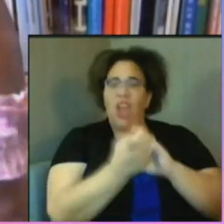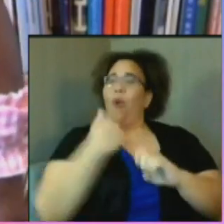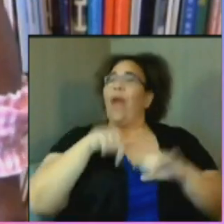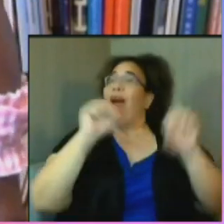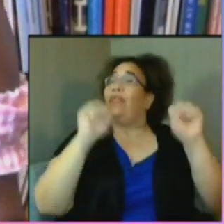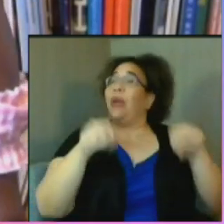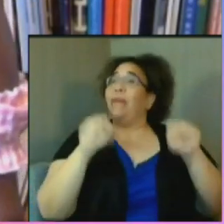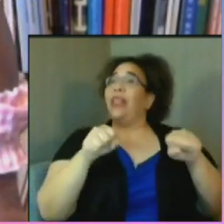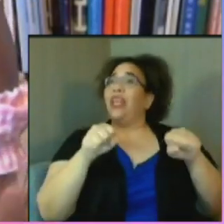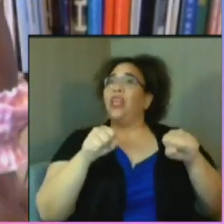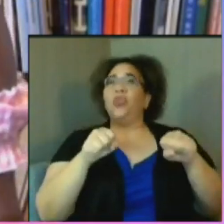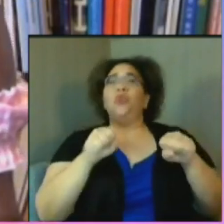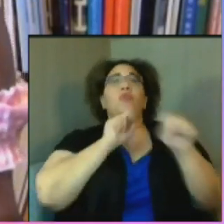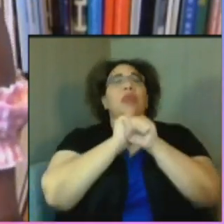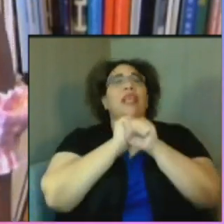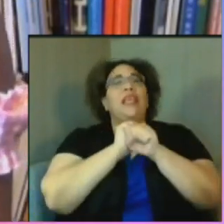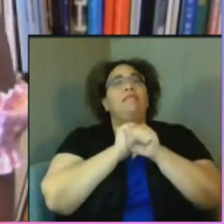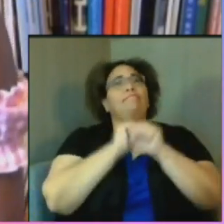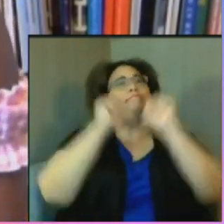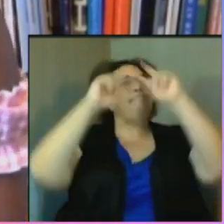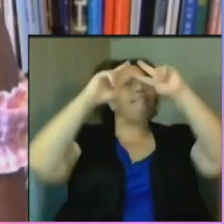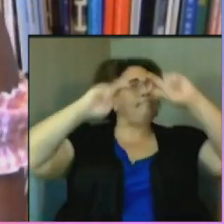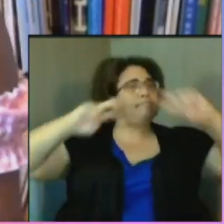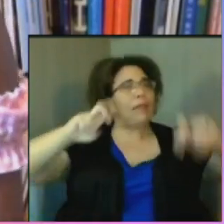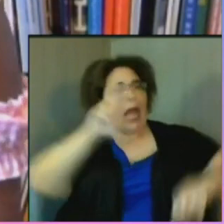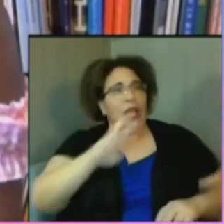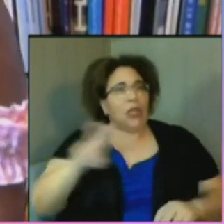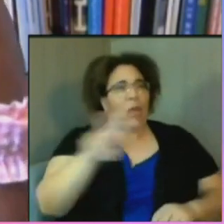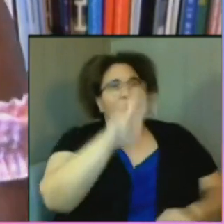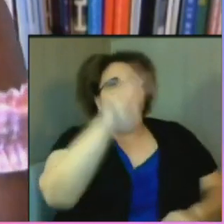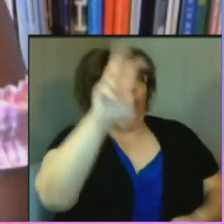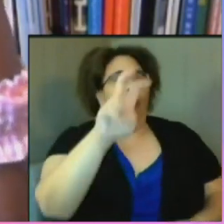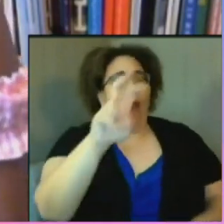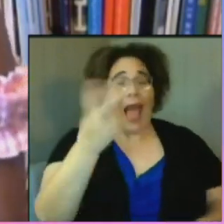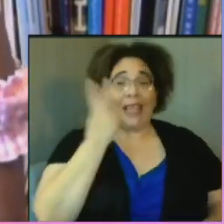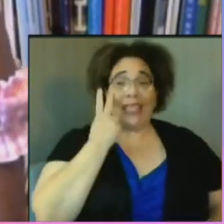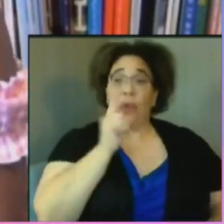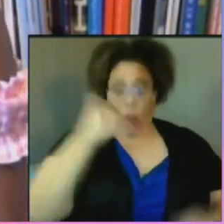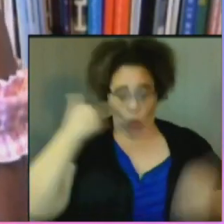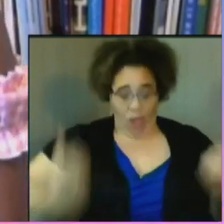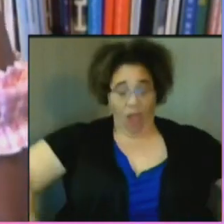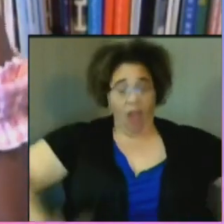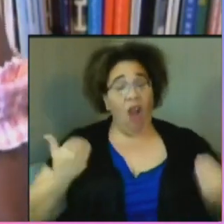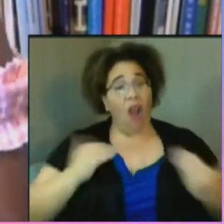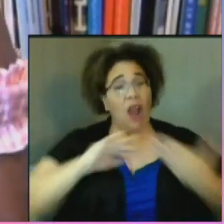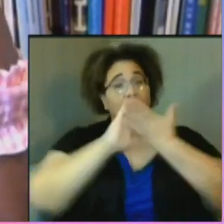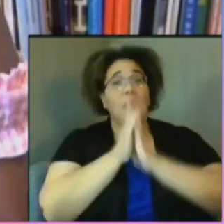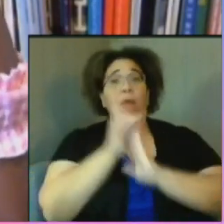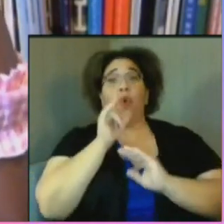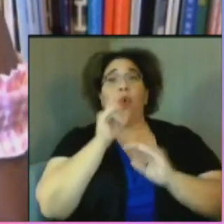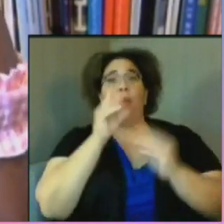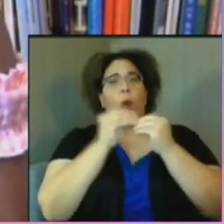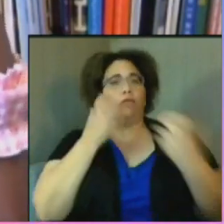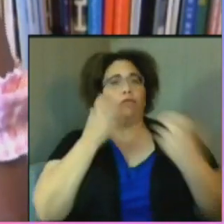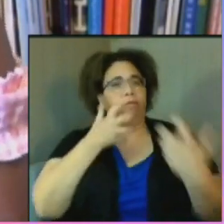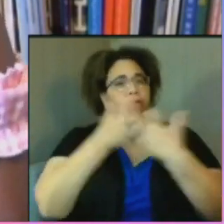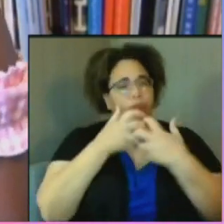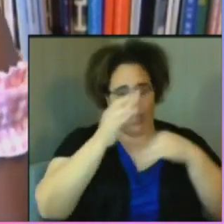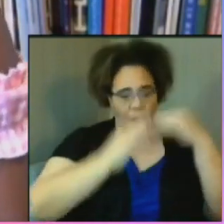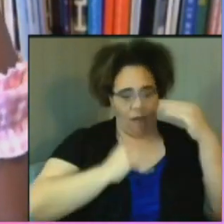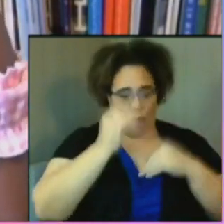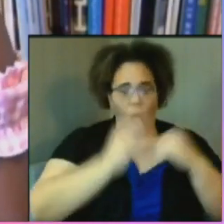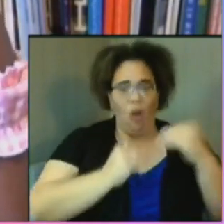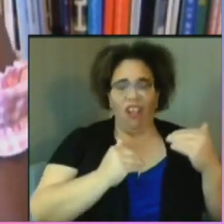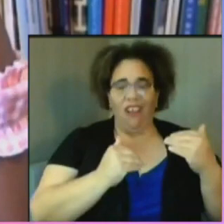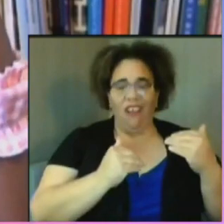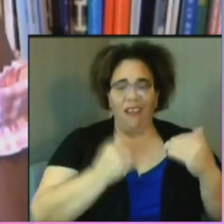further explore and to further investigate who we are and who we want to be and to feel that comfort. And I